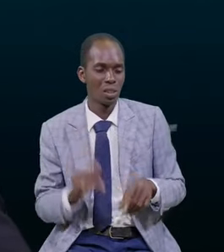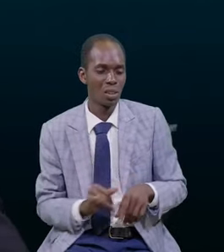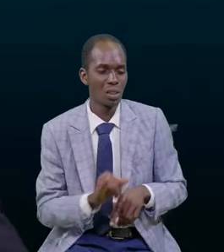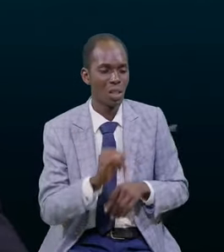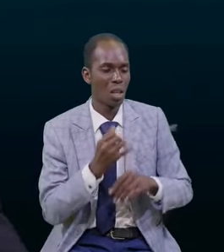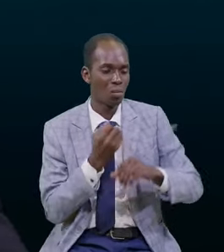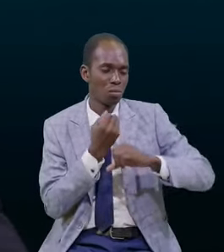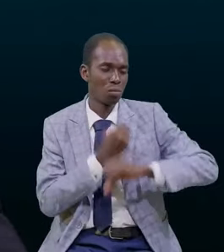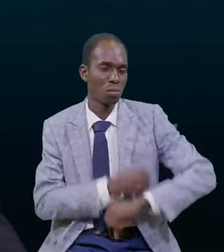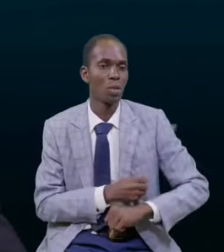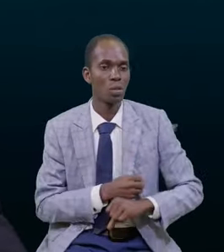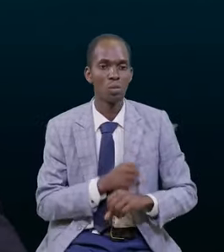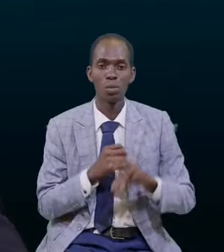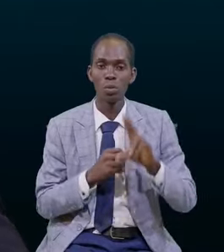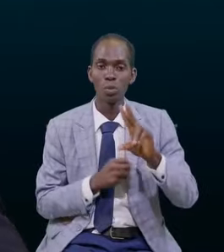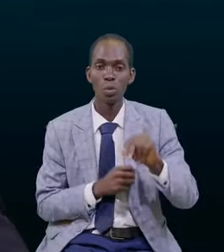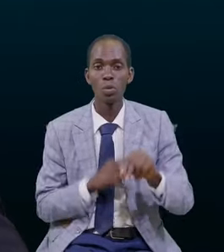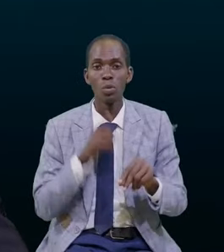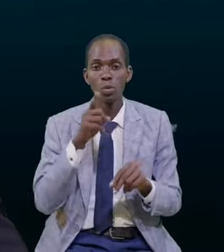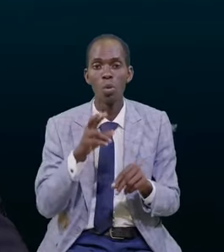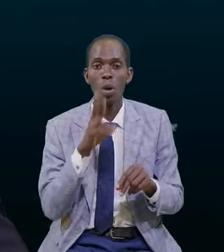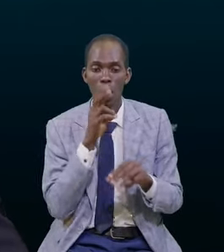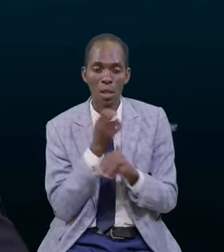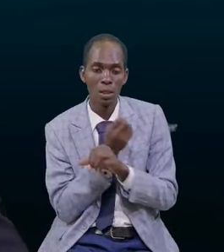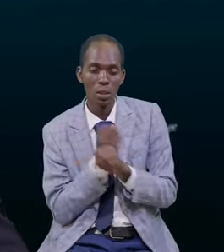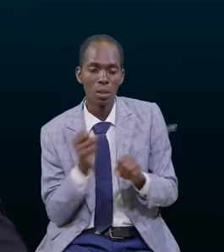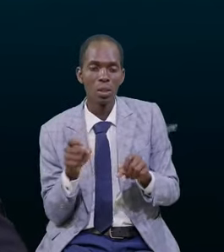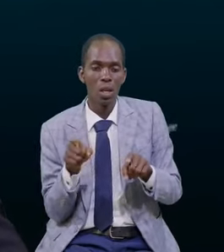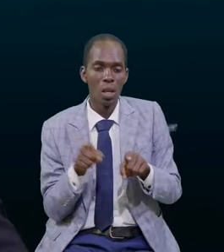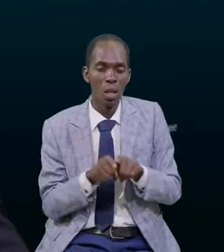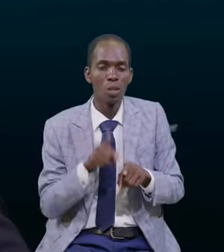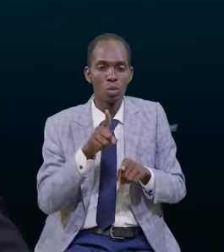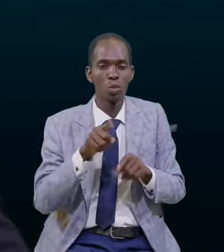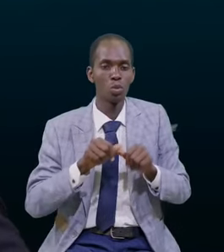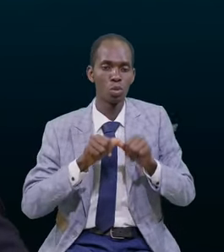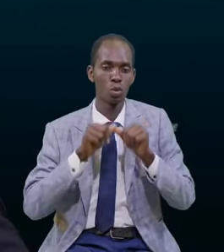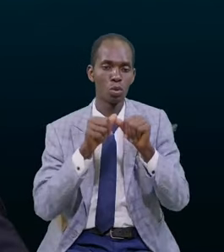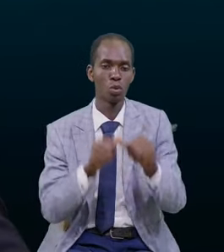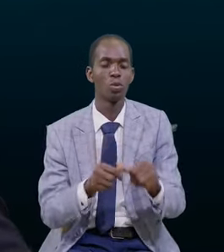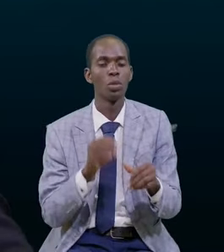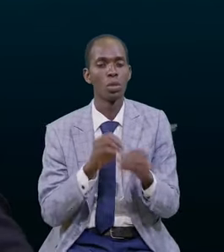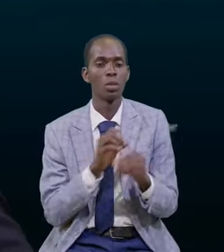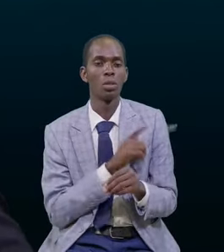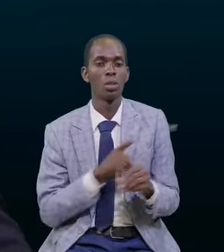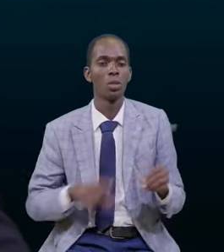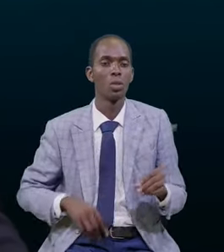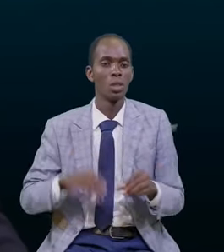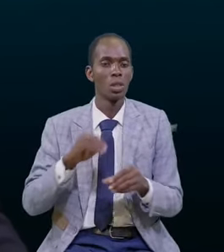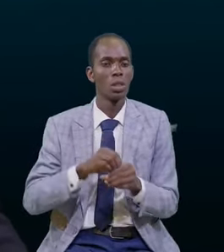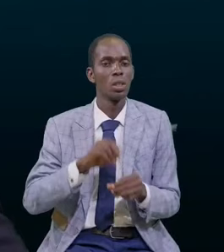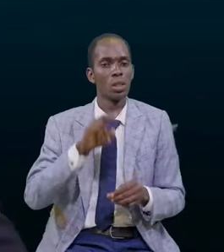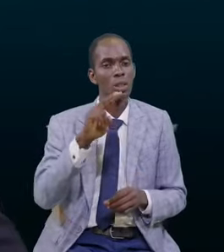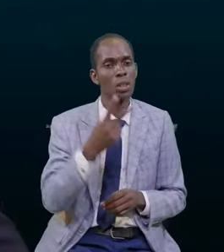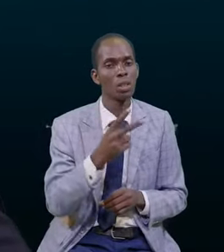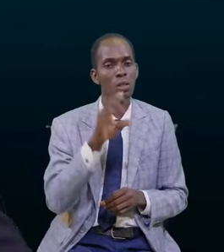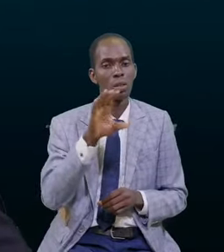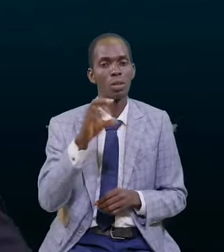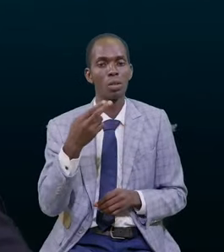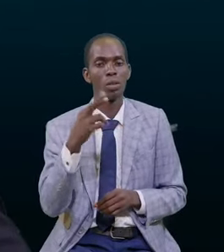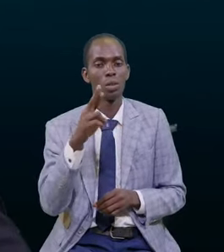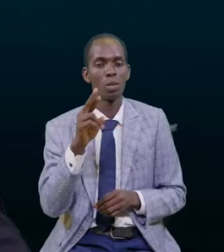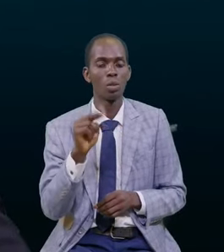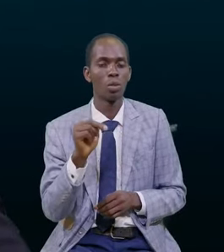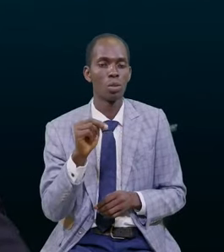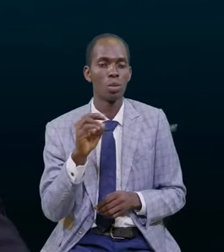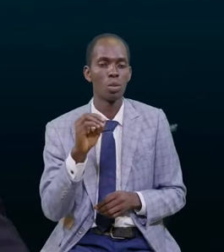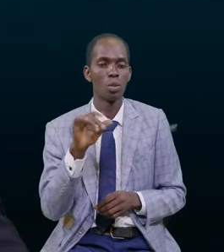you are saved as you continue with the Lord 2 Chronicles chapter 15 I'm reading here from verse from